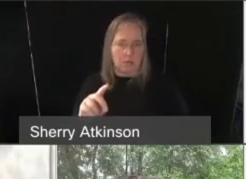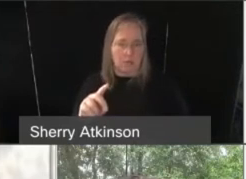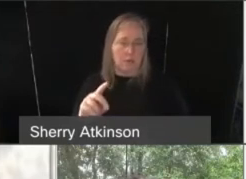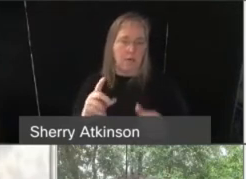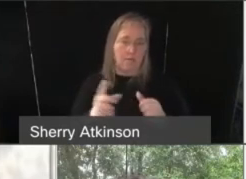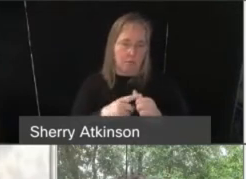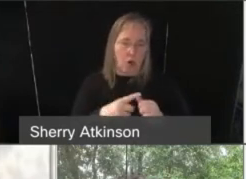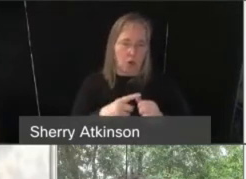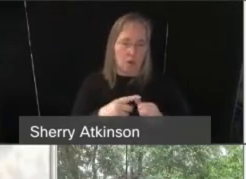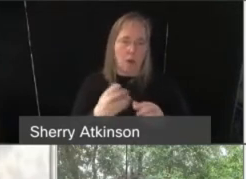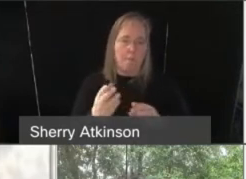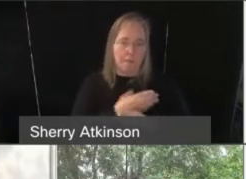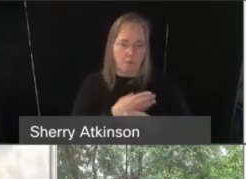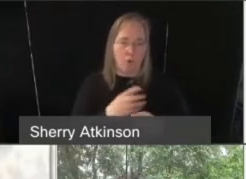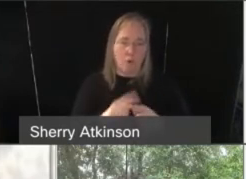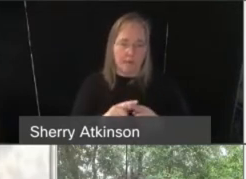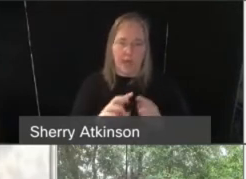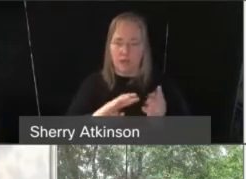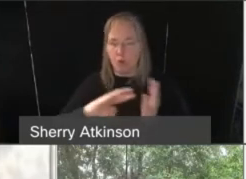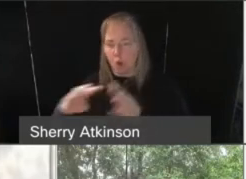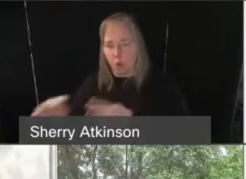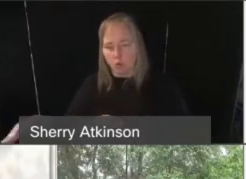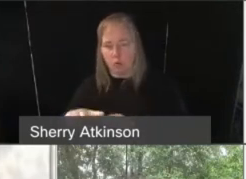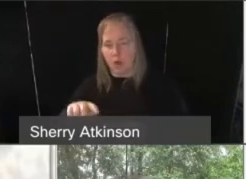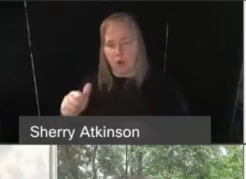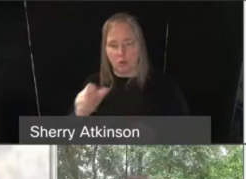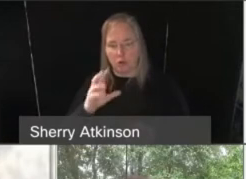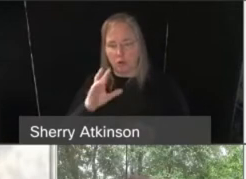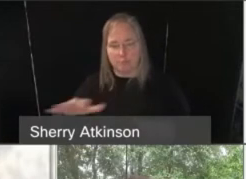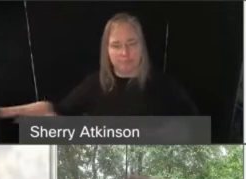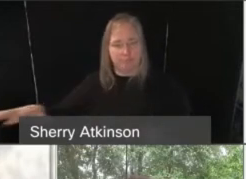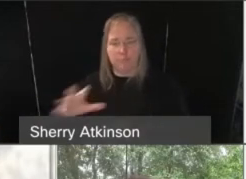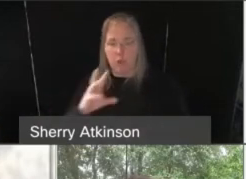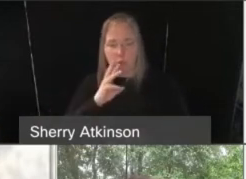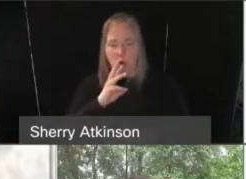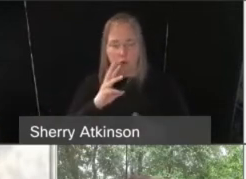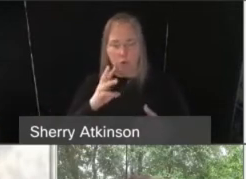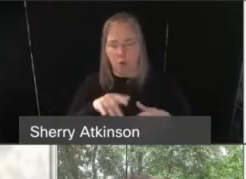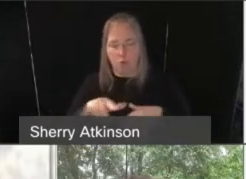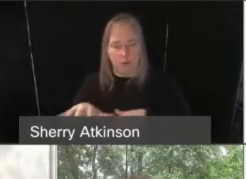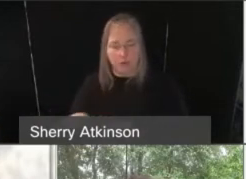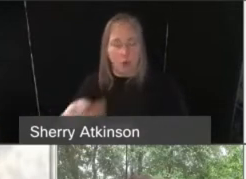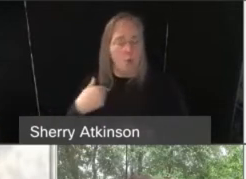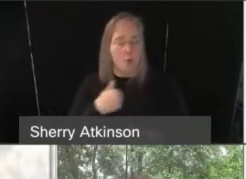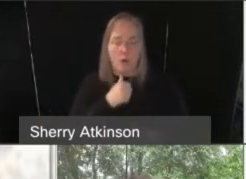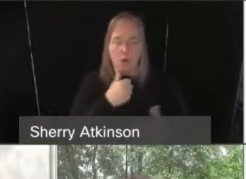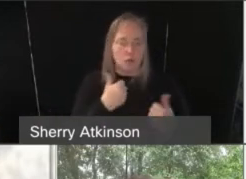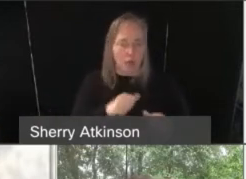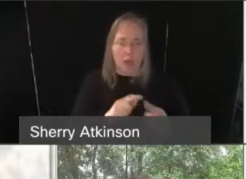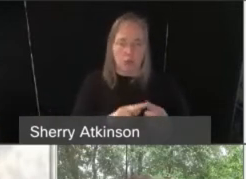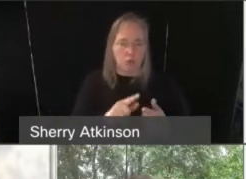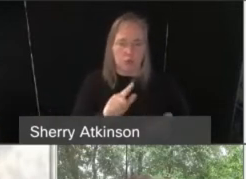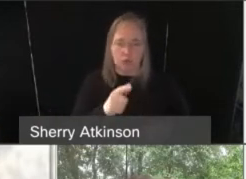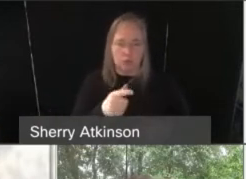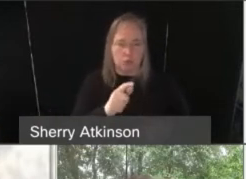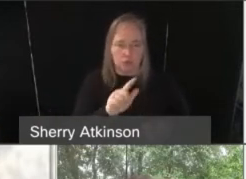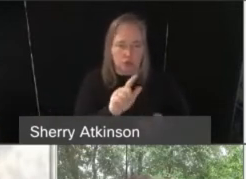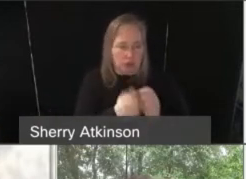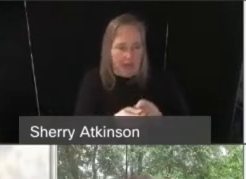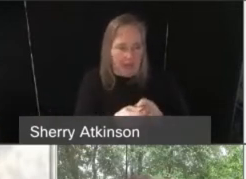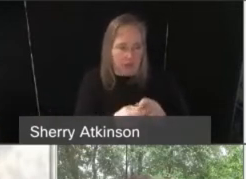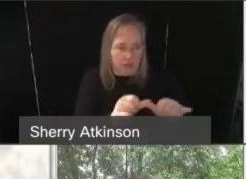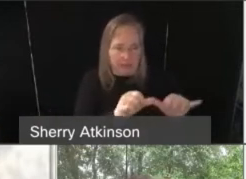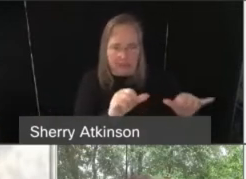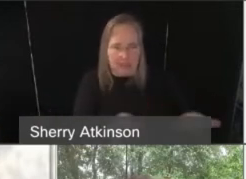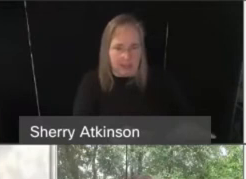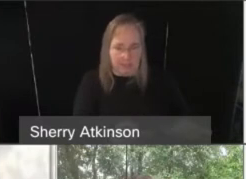into an existing water body. So we don't try to reconfigure unless there's a need, and if there's any issues with the existing system that we